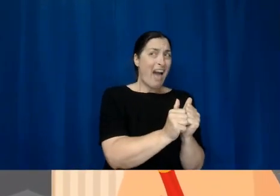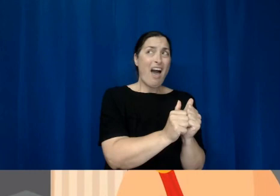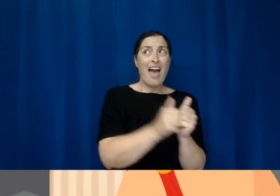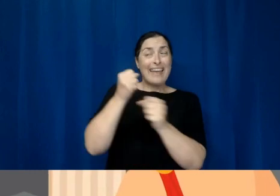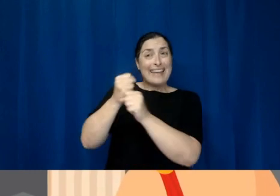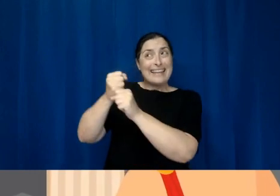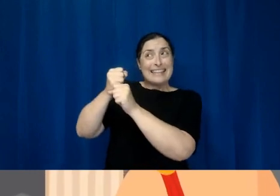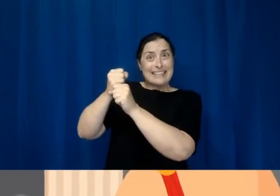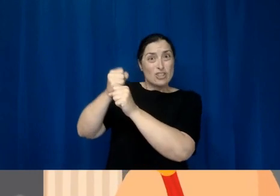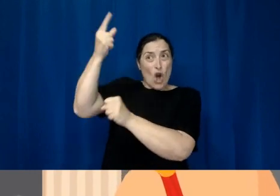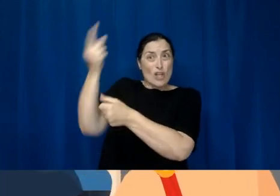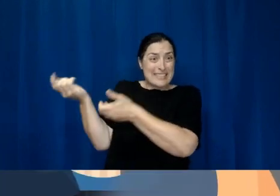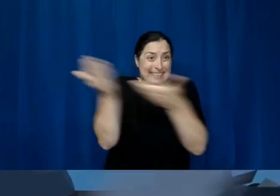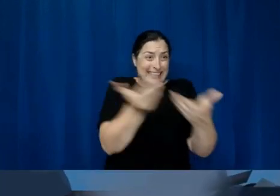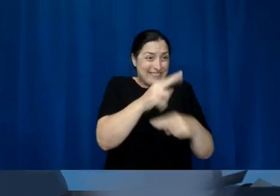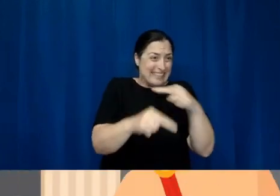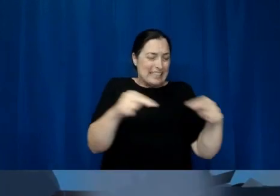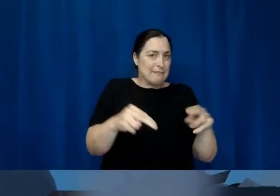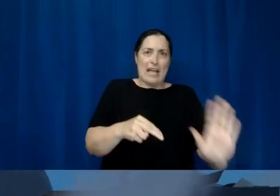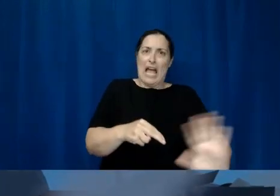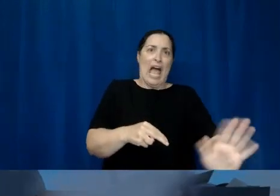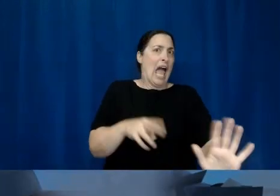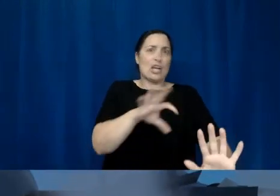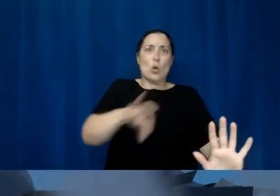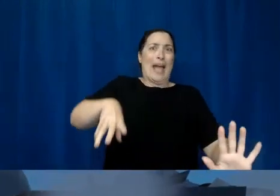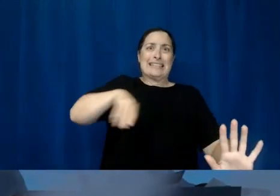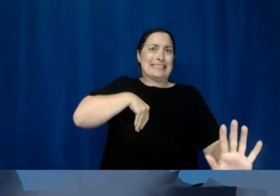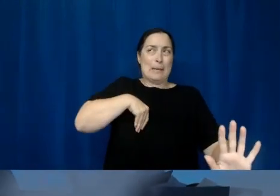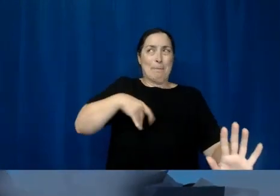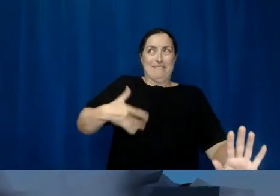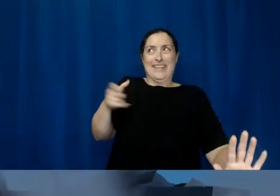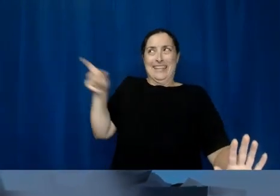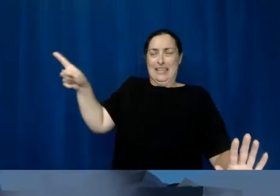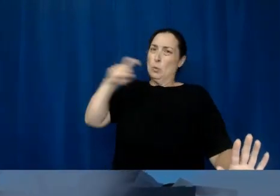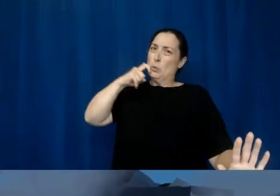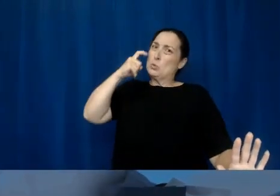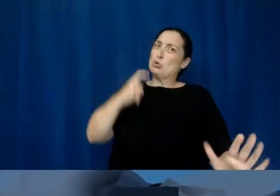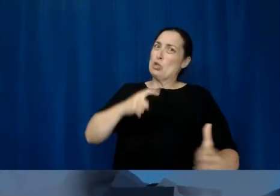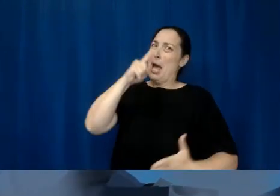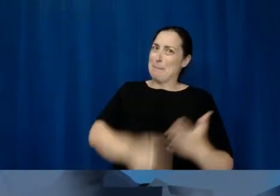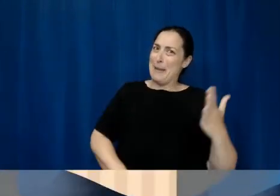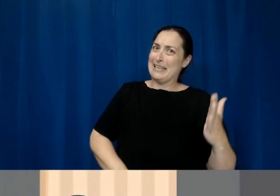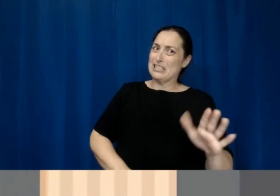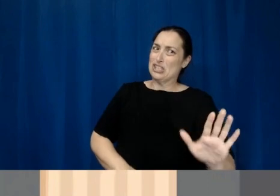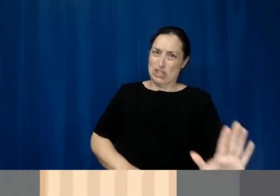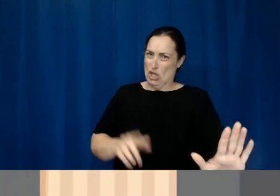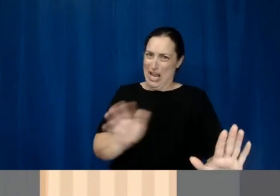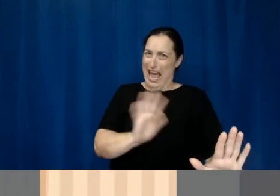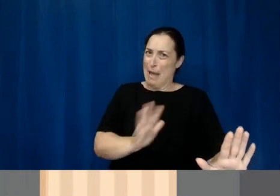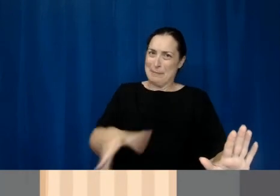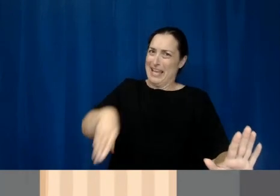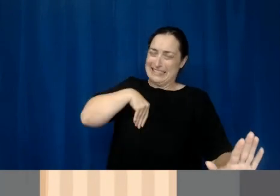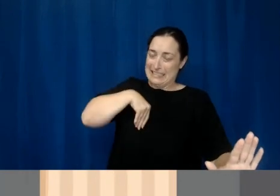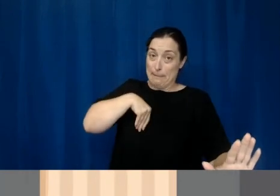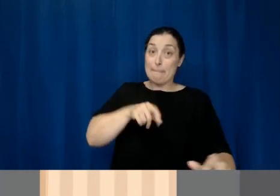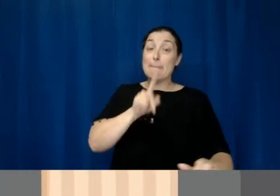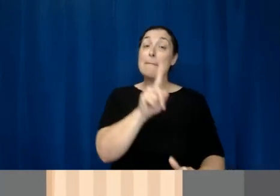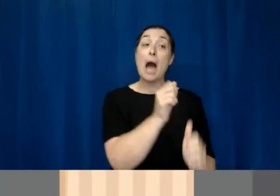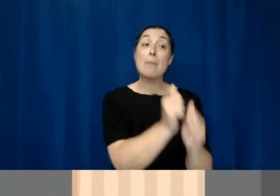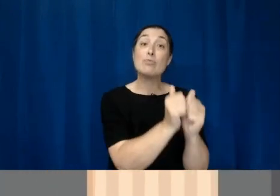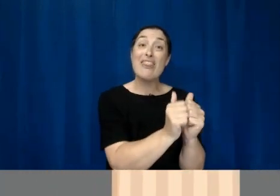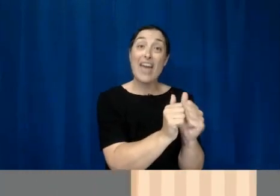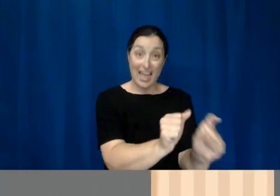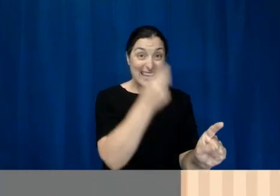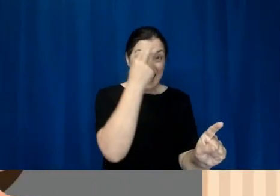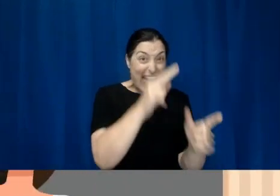any gifts from Zeus, fearing the king of gods would punish him by making humanity suffer. Prometheus, whose name means